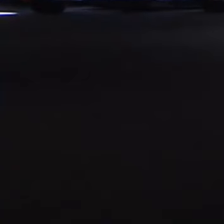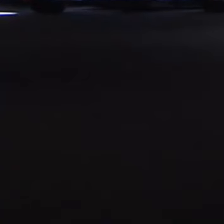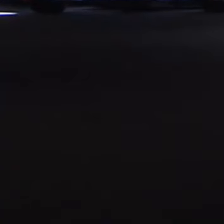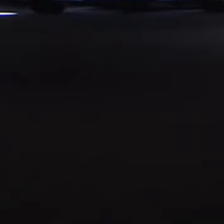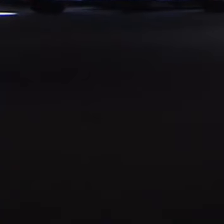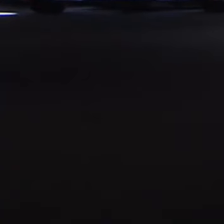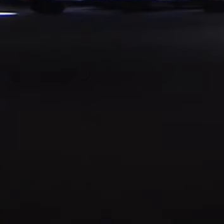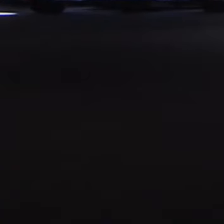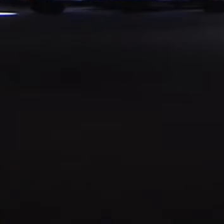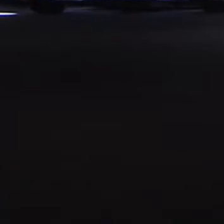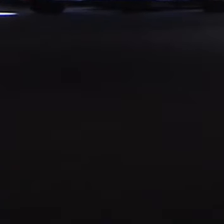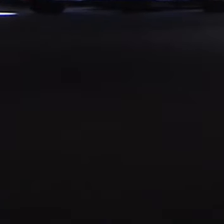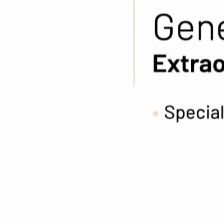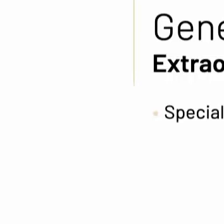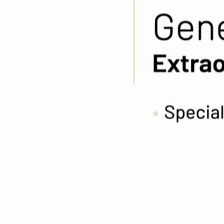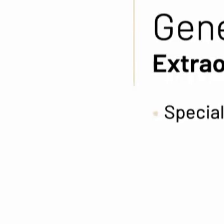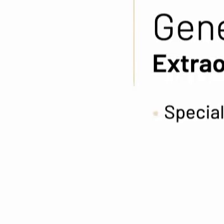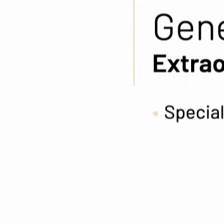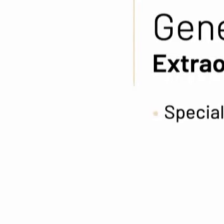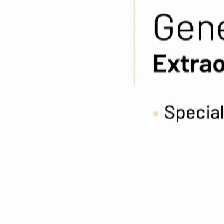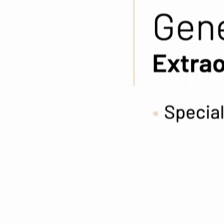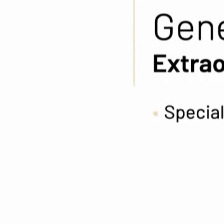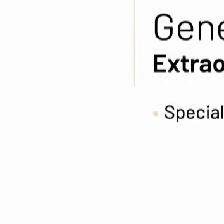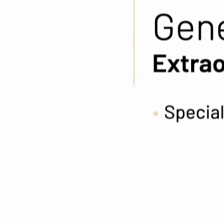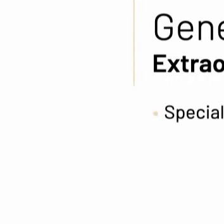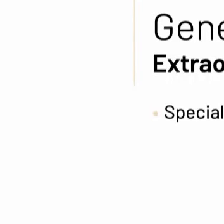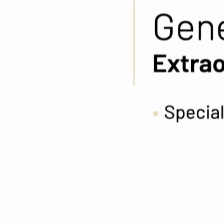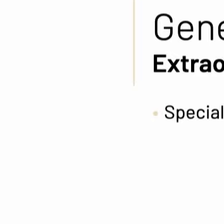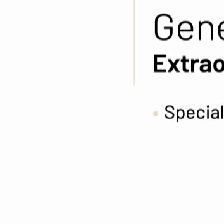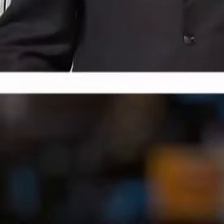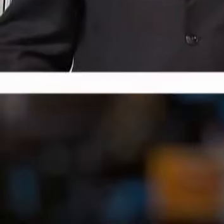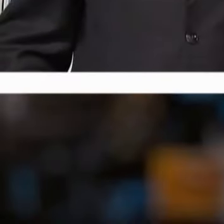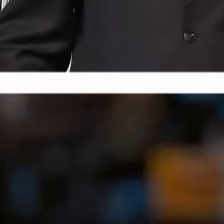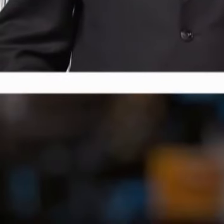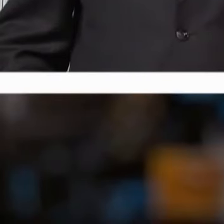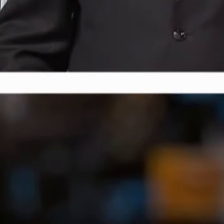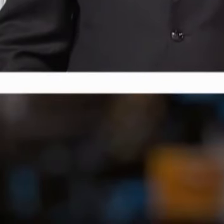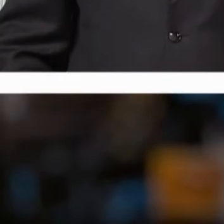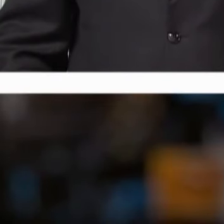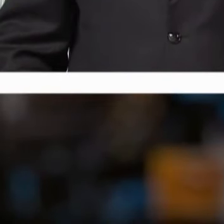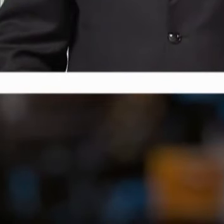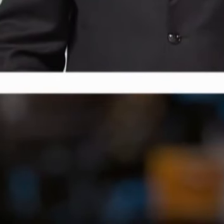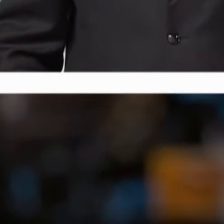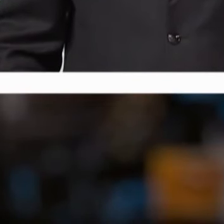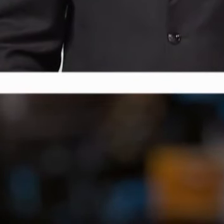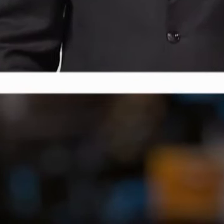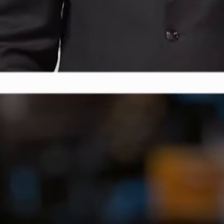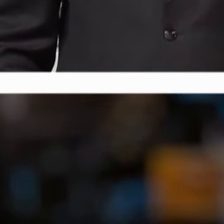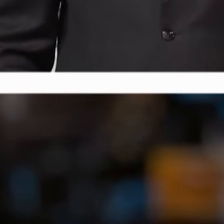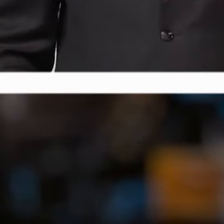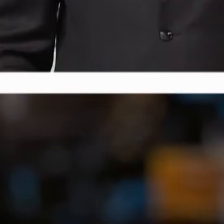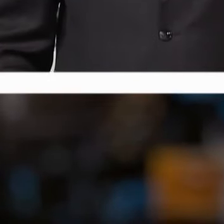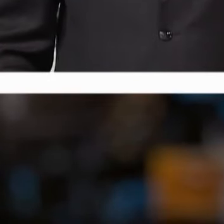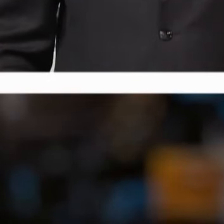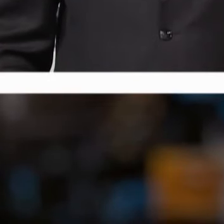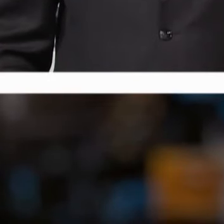For the 2020 financial year, we issued 5 reports which relate to the annual accounts,